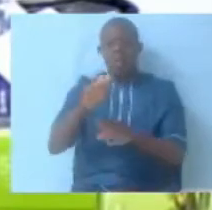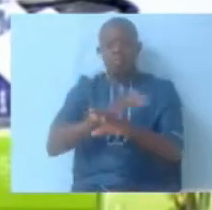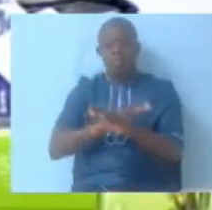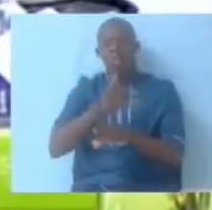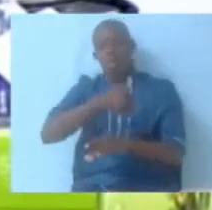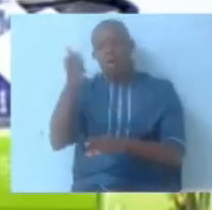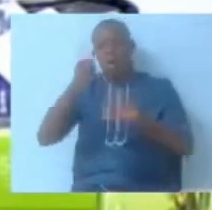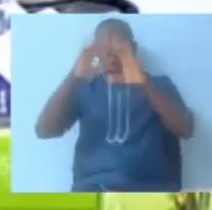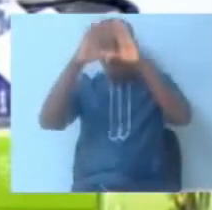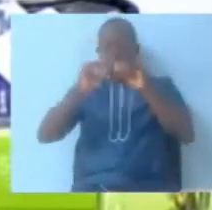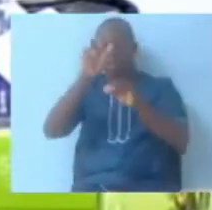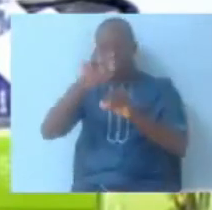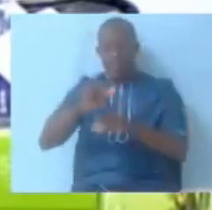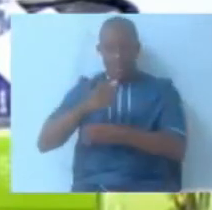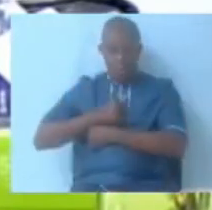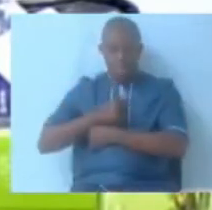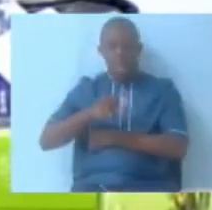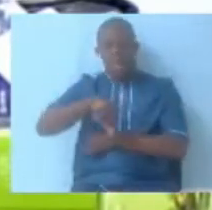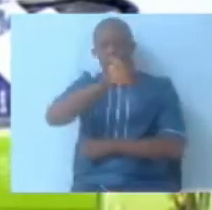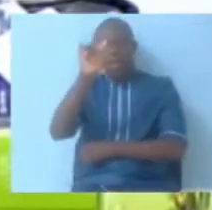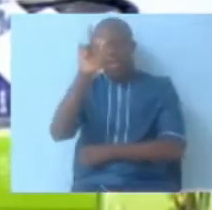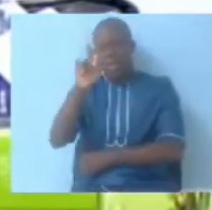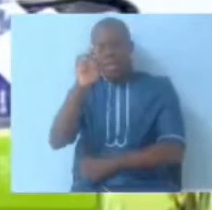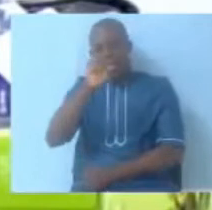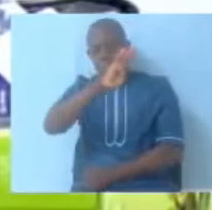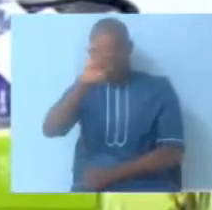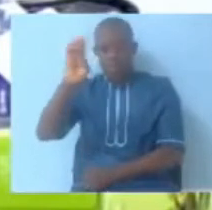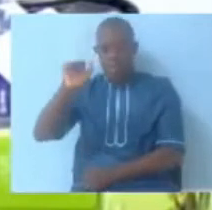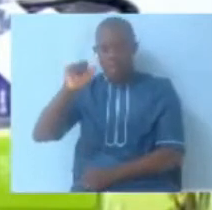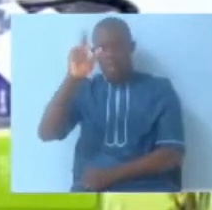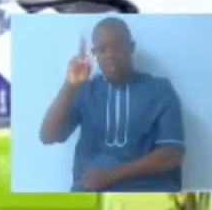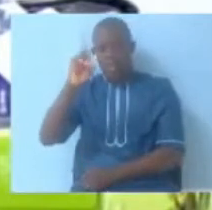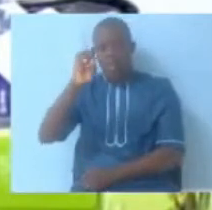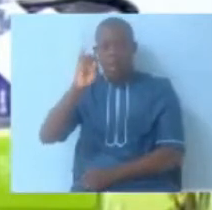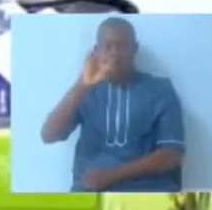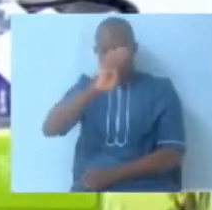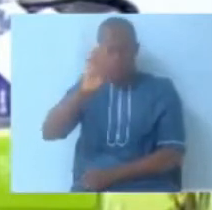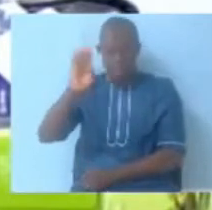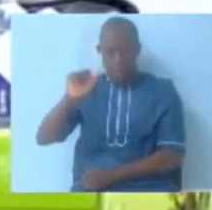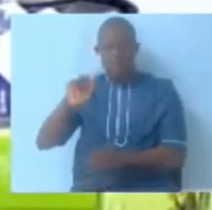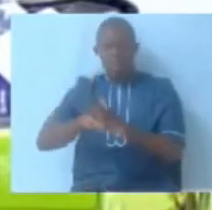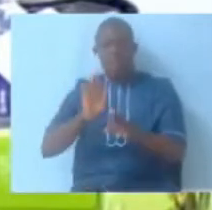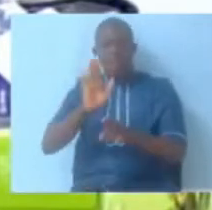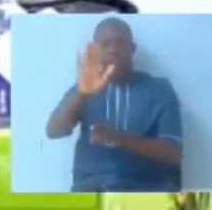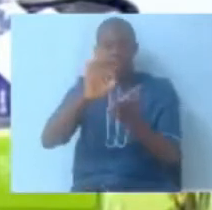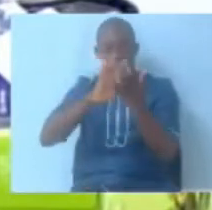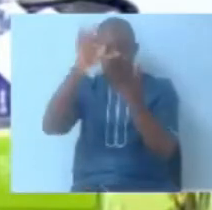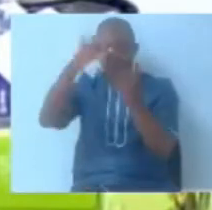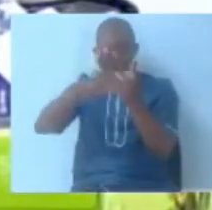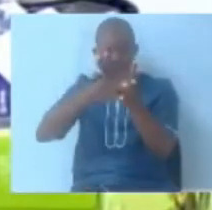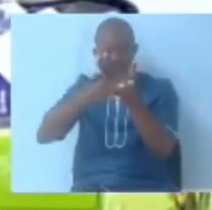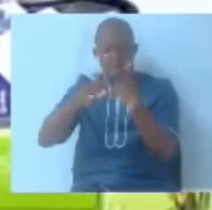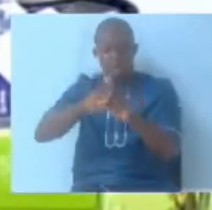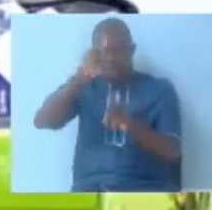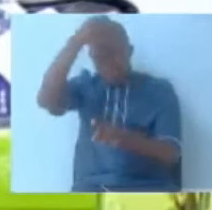as well. Ibrahim Achongan atanin Keba Diba itulbebe zandam bundale la nundu kola utumo. They were later transferred to the police when the gendarmerie